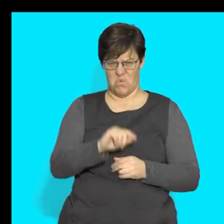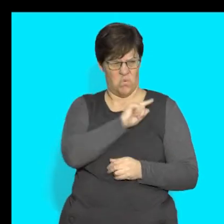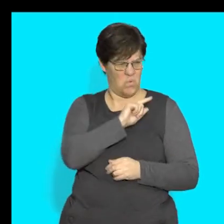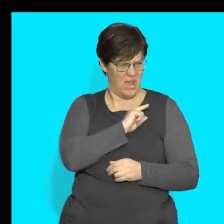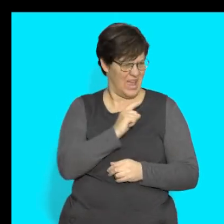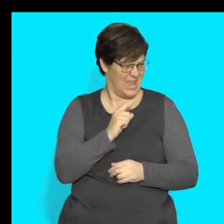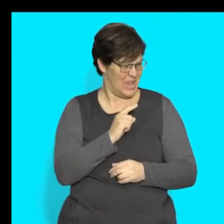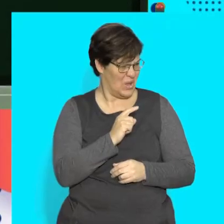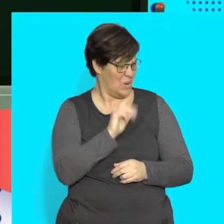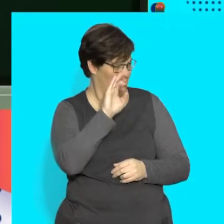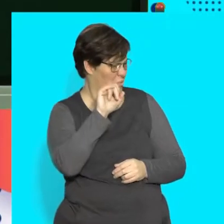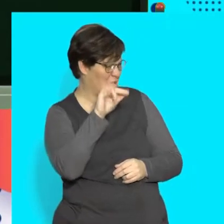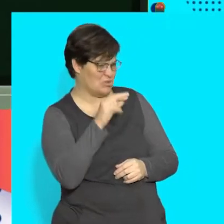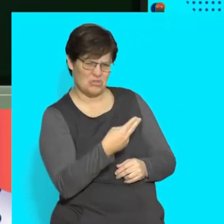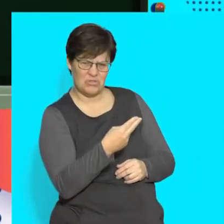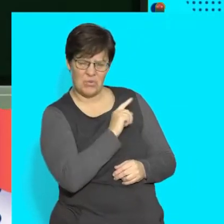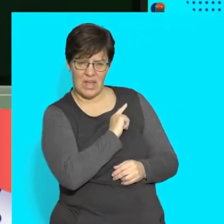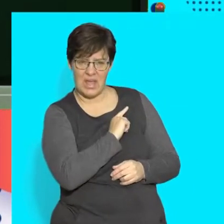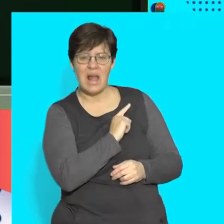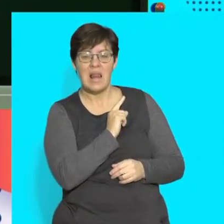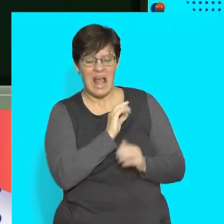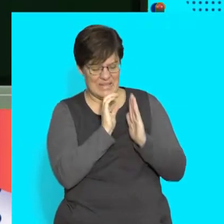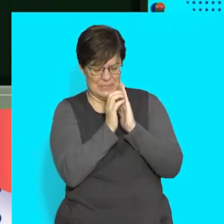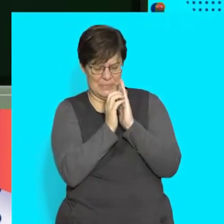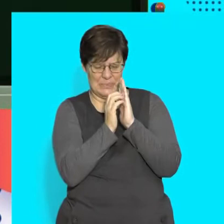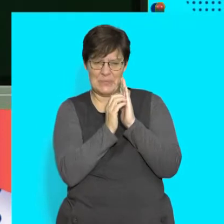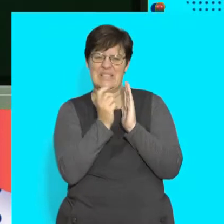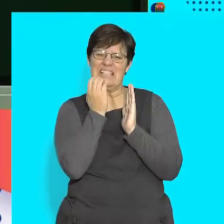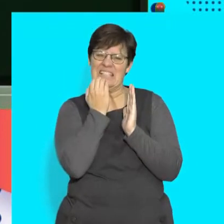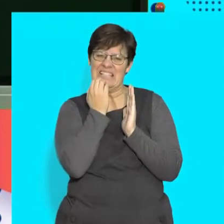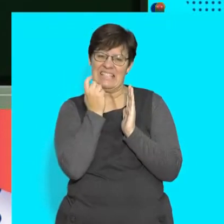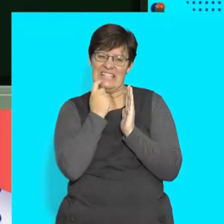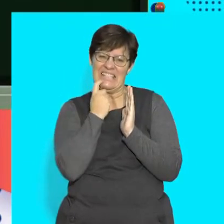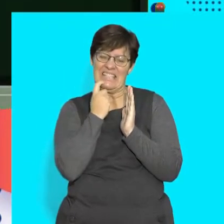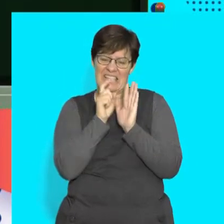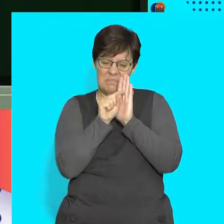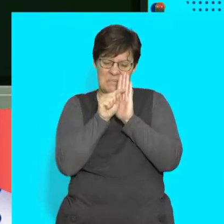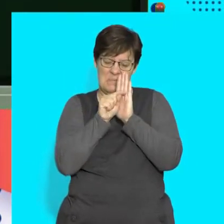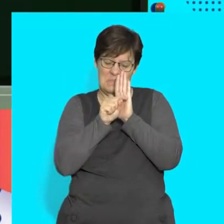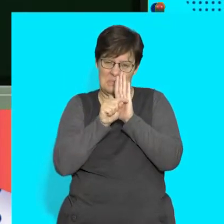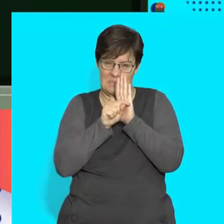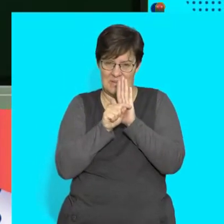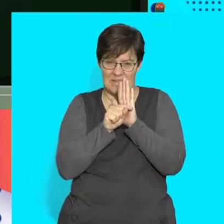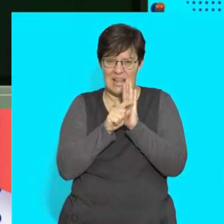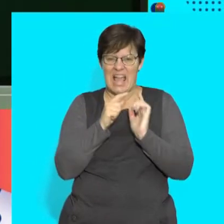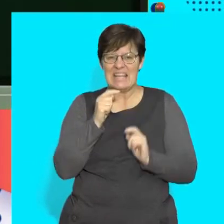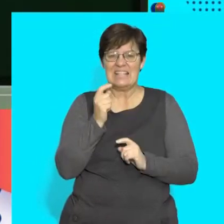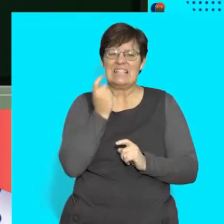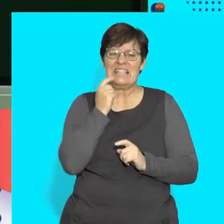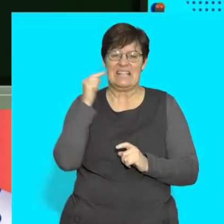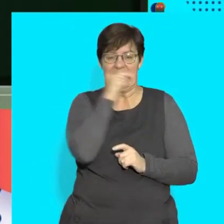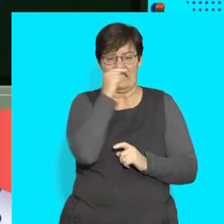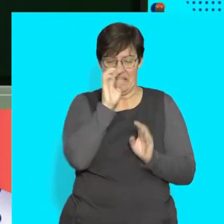Why do we have a word brush? Well, actually it's a lot of little metal wires. Imagine a steel